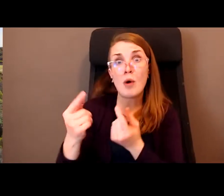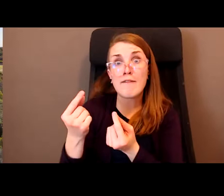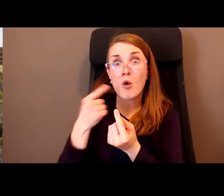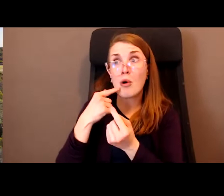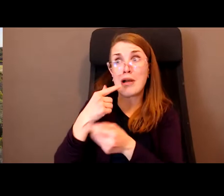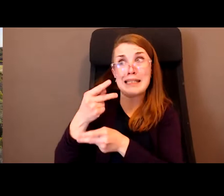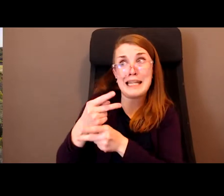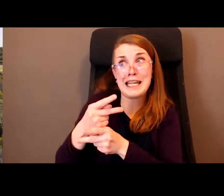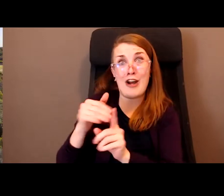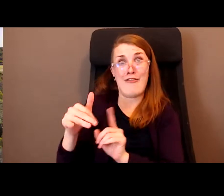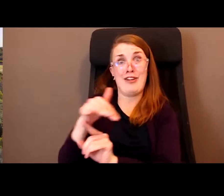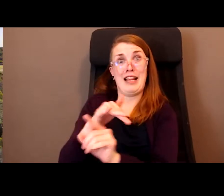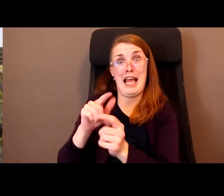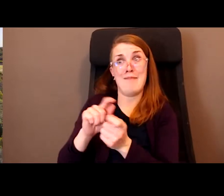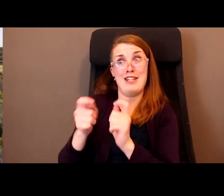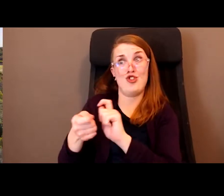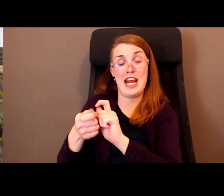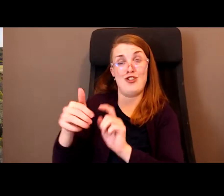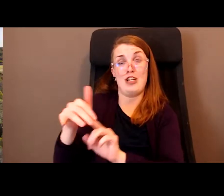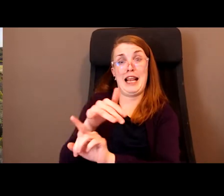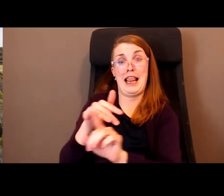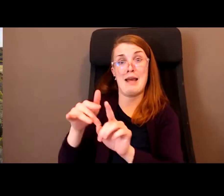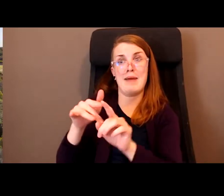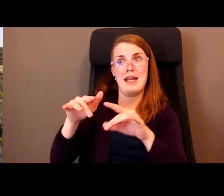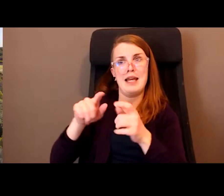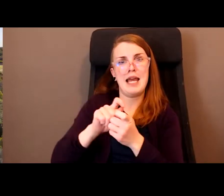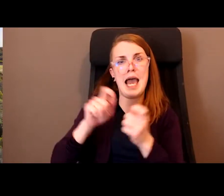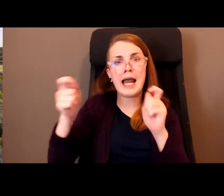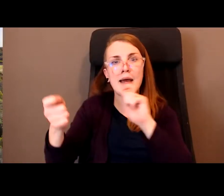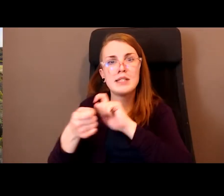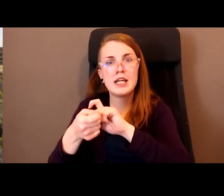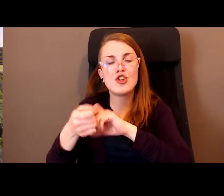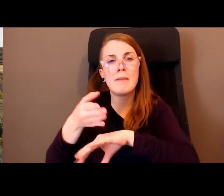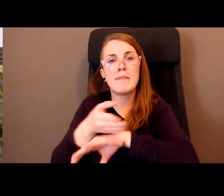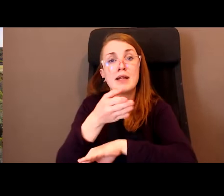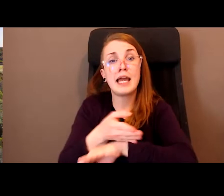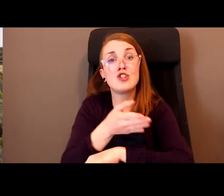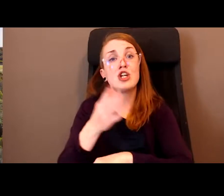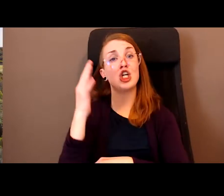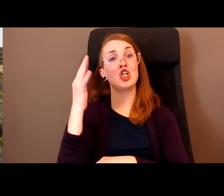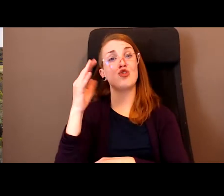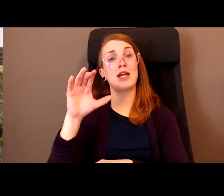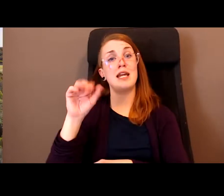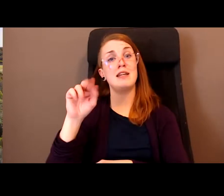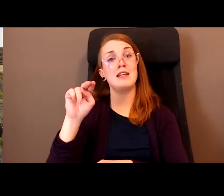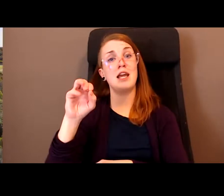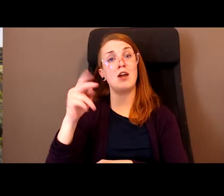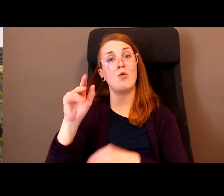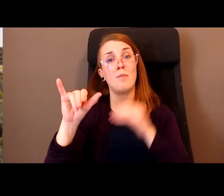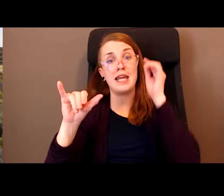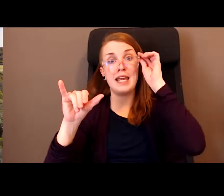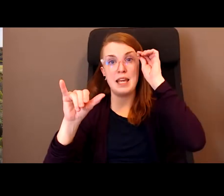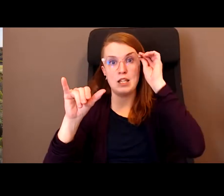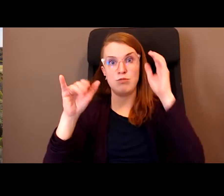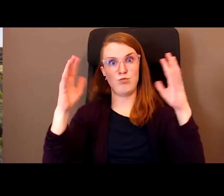about climate adaptation and mitigation. So tree canopies is a simple element that allows us to be